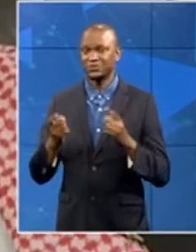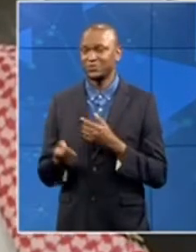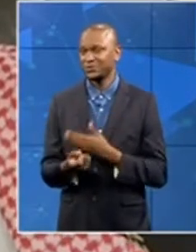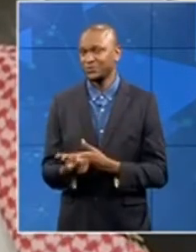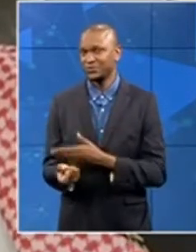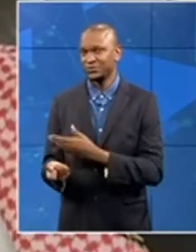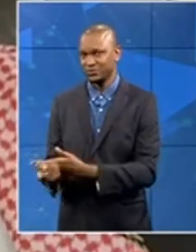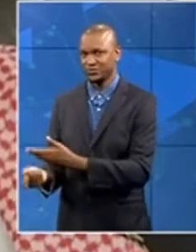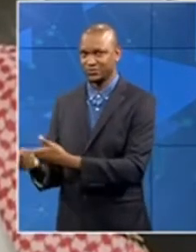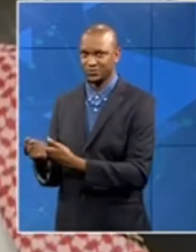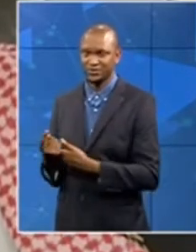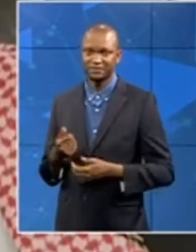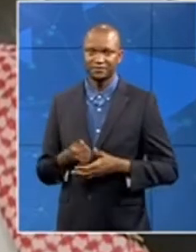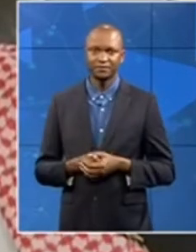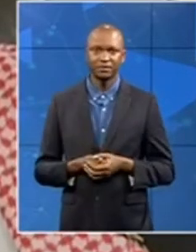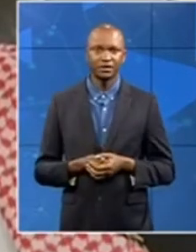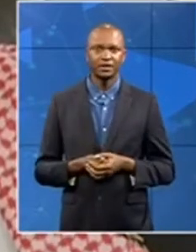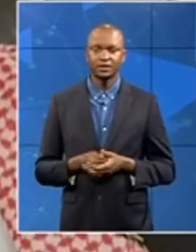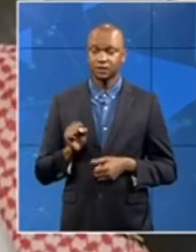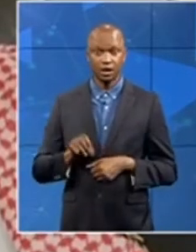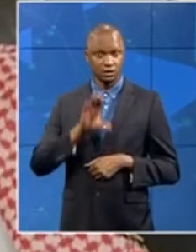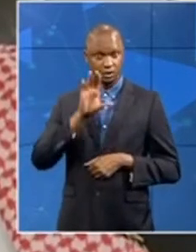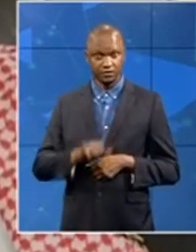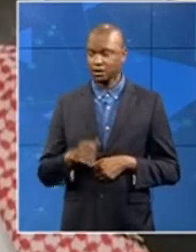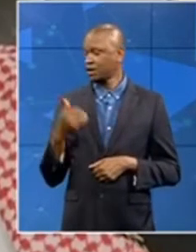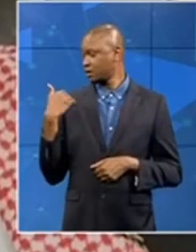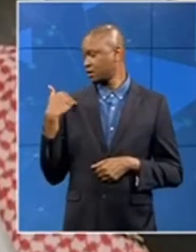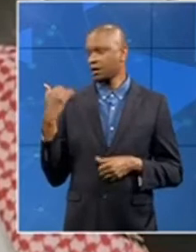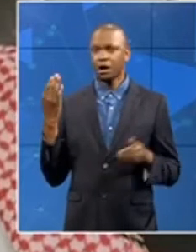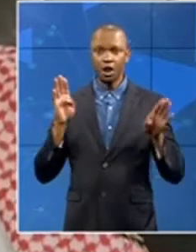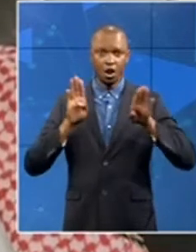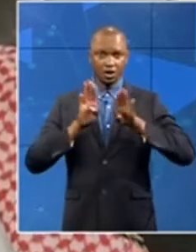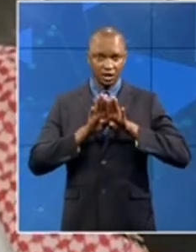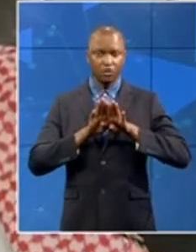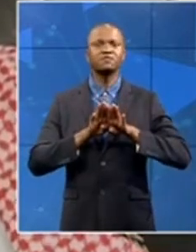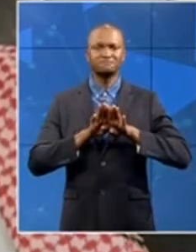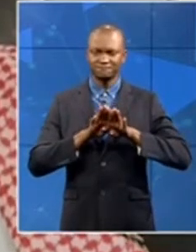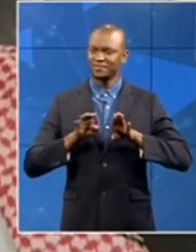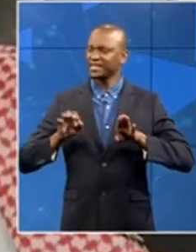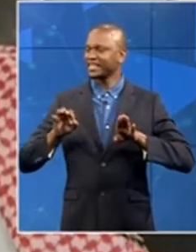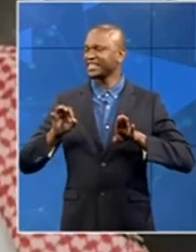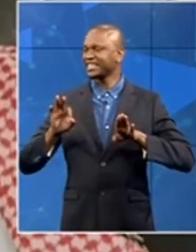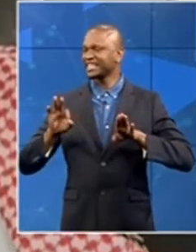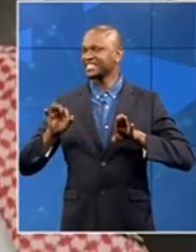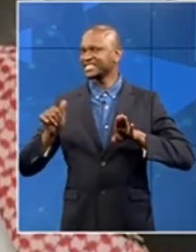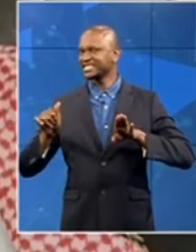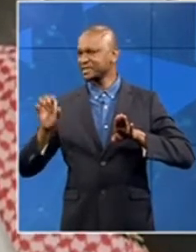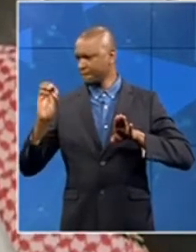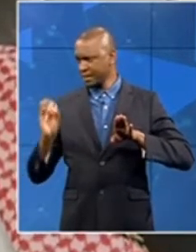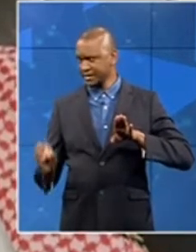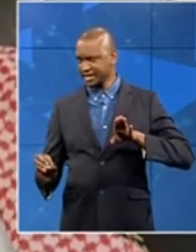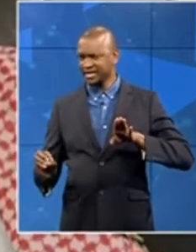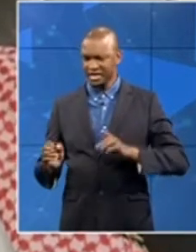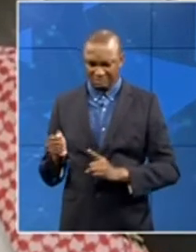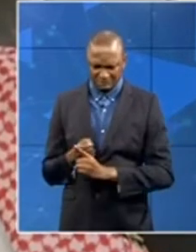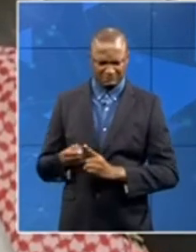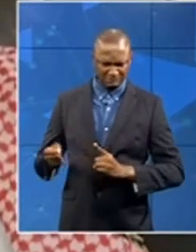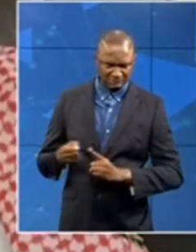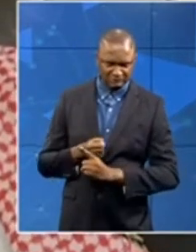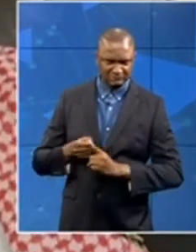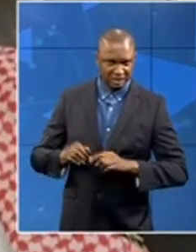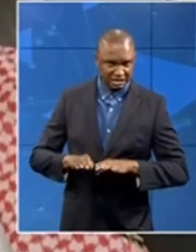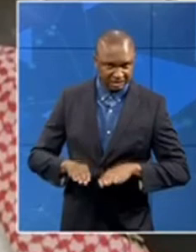in South Africa, there's been a sharp increase of over 36% of violent cases with regards to